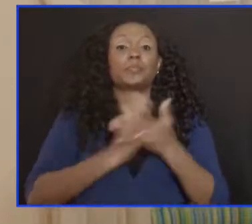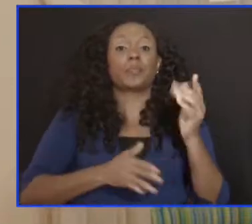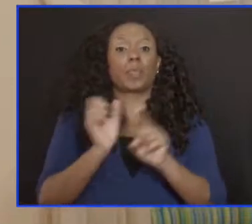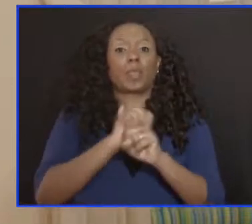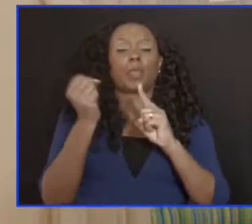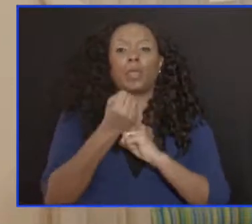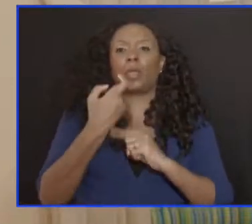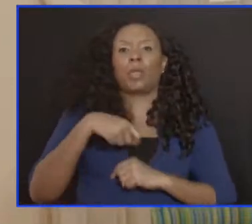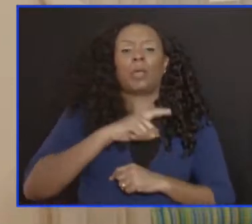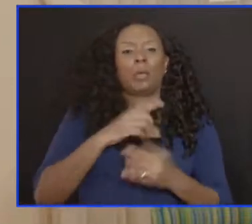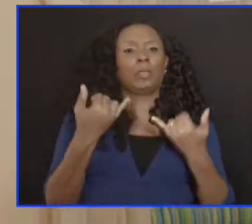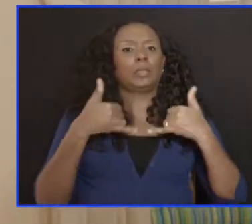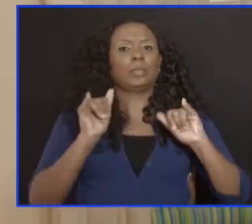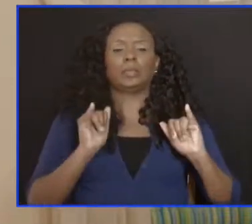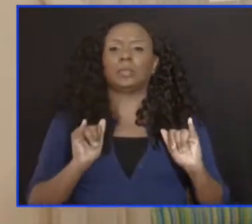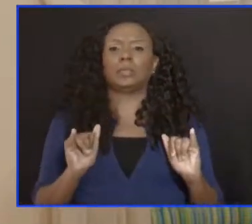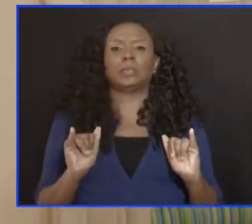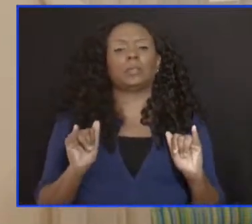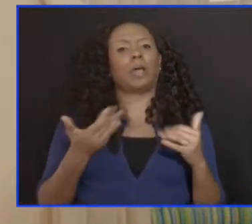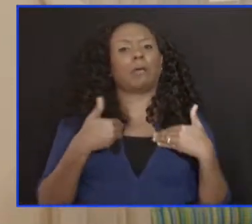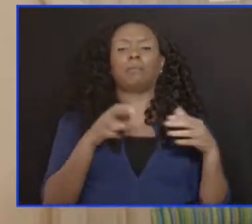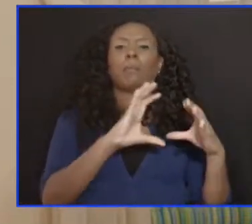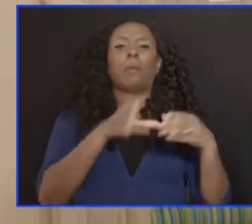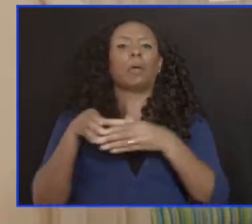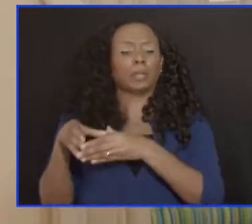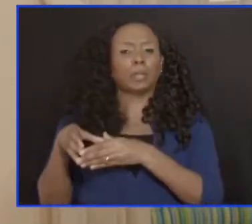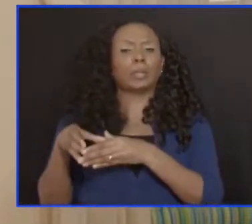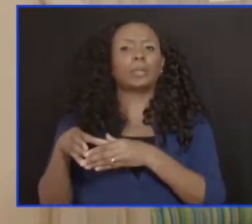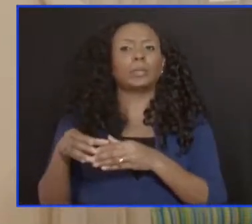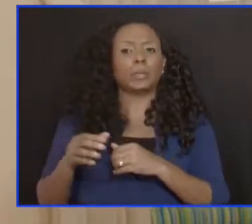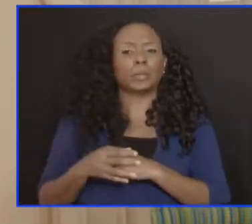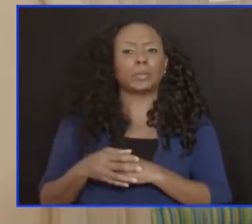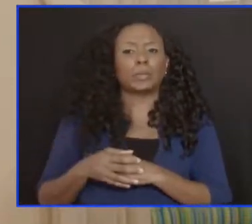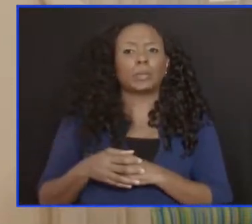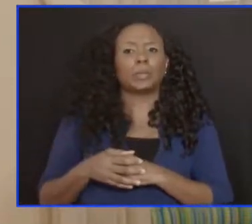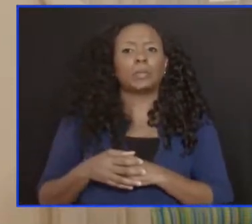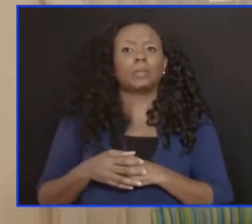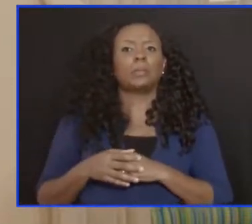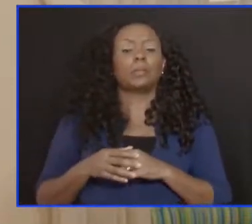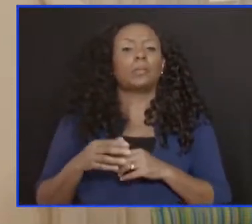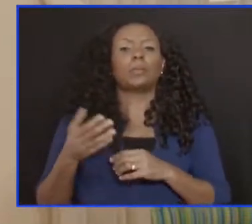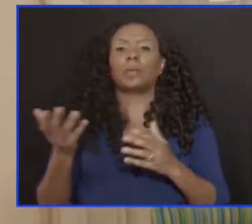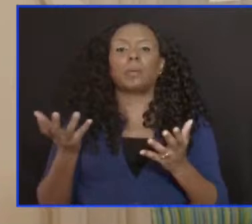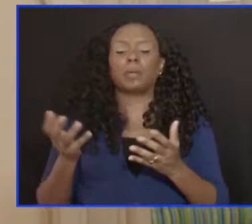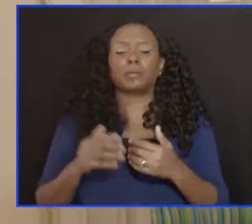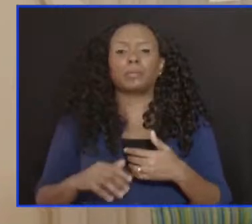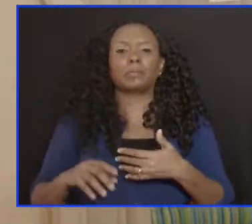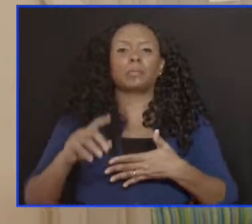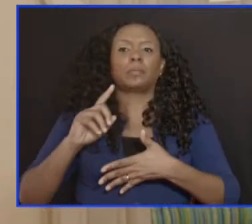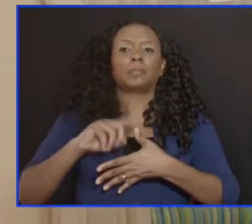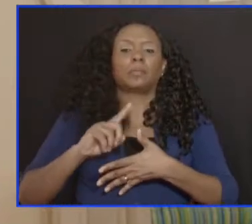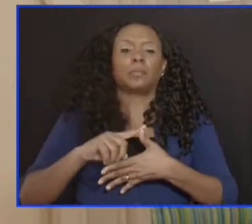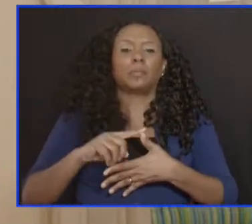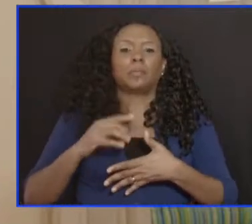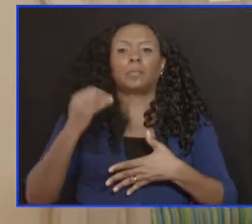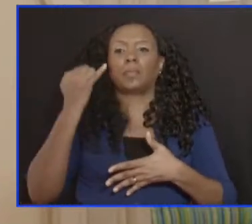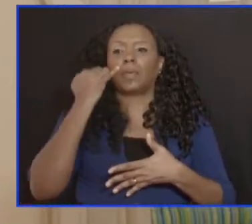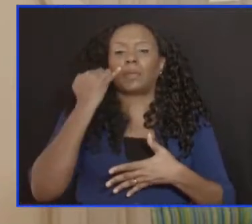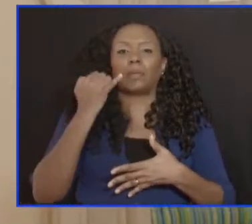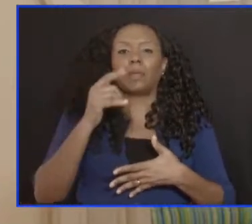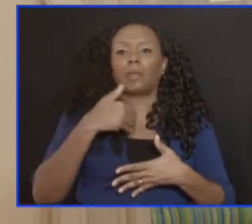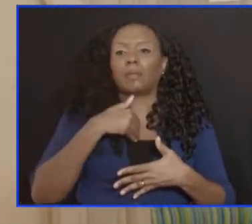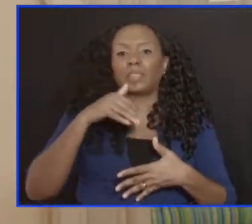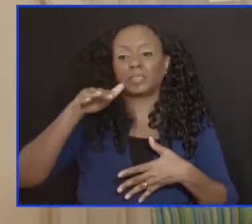which we would still employ quarantine. And those circumstances would be if you have a caregiver of, say, a child